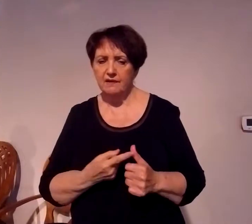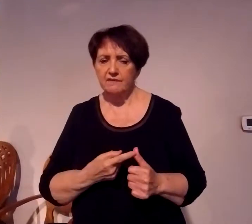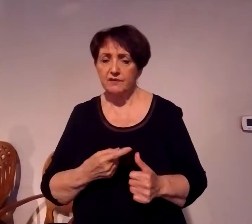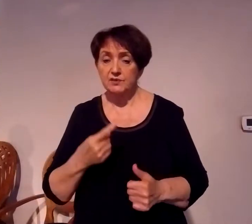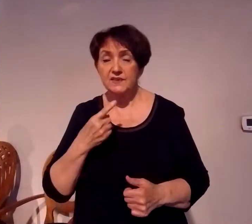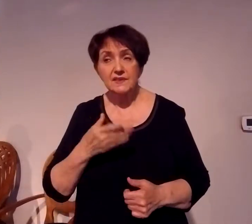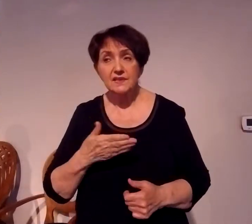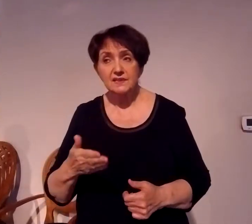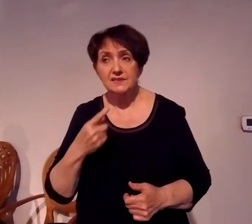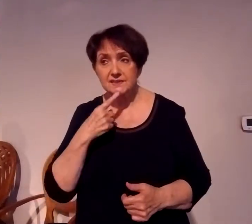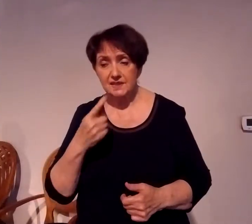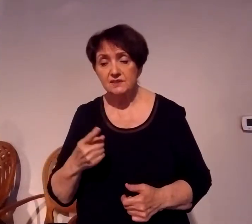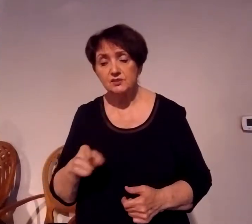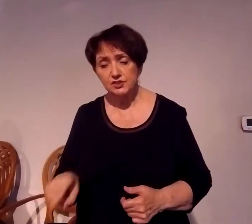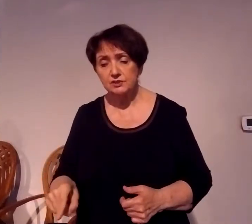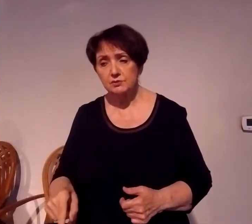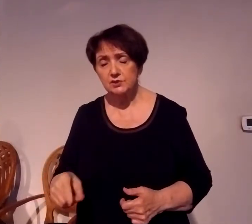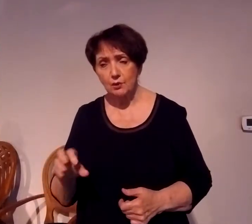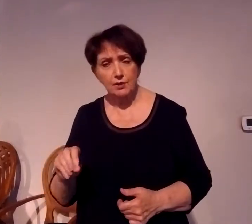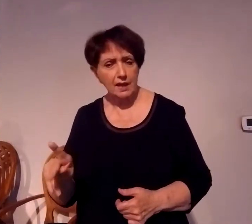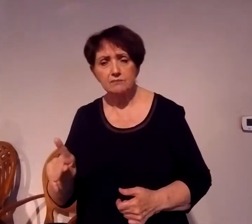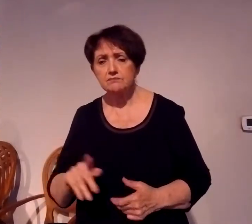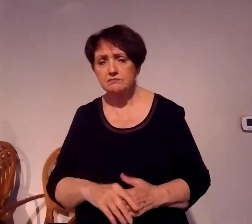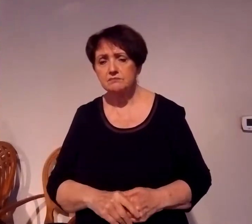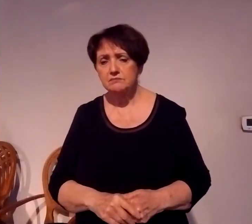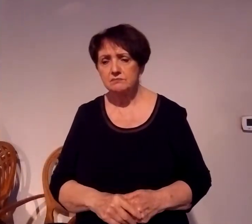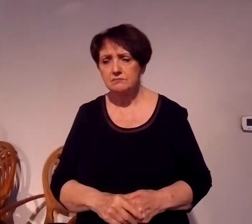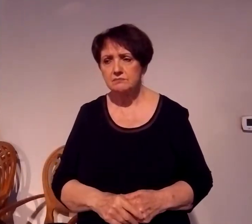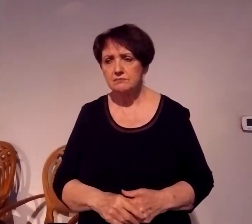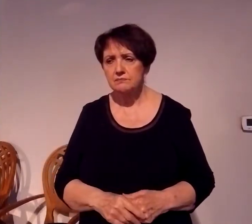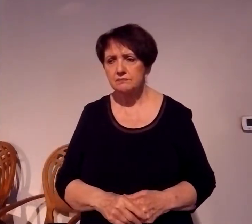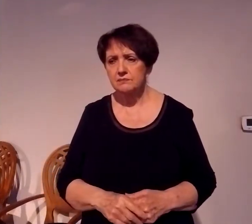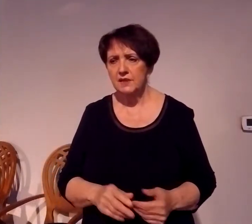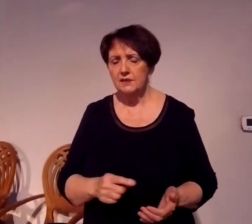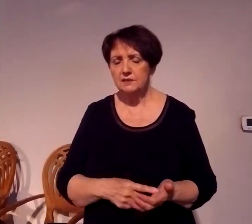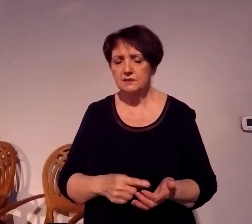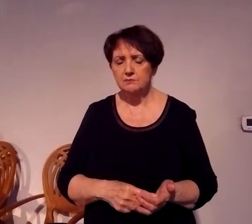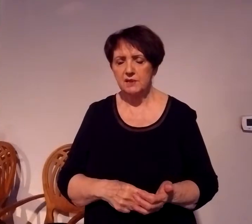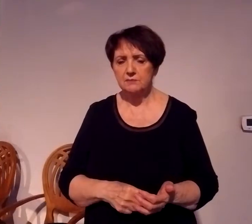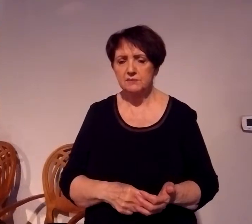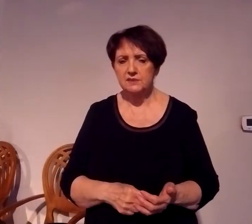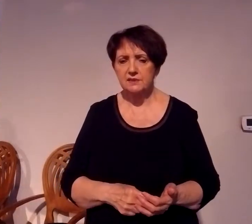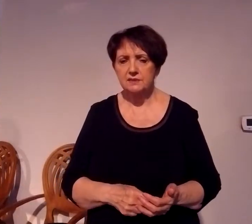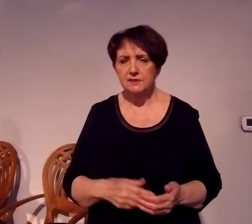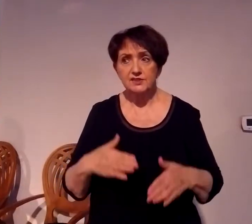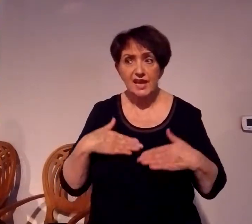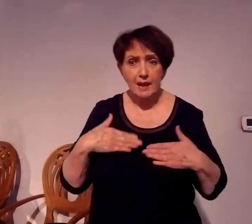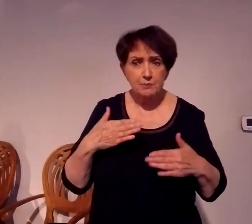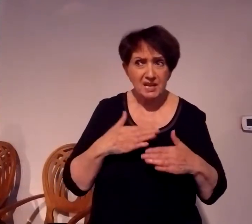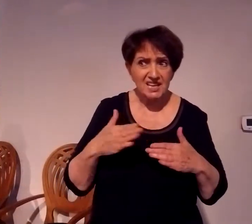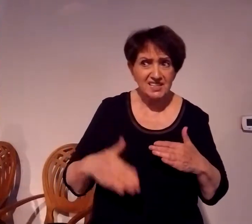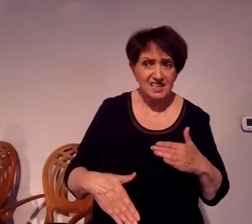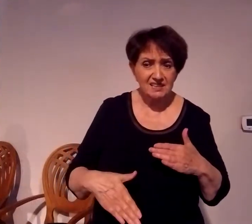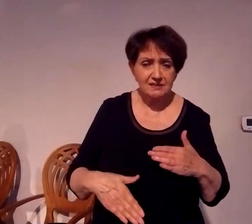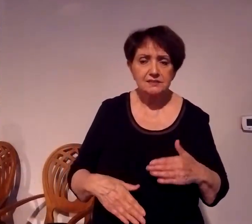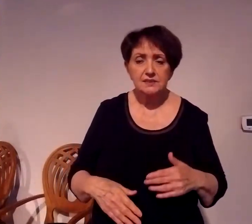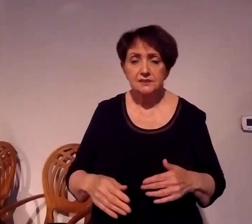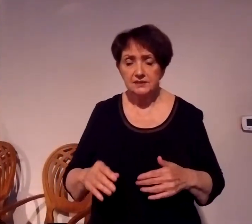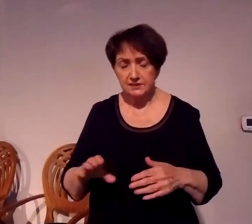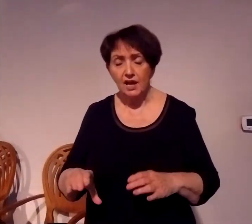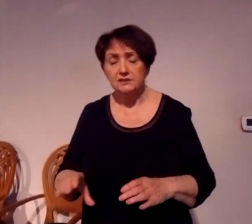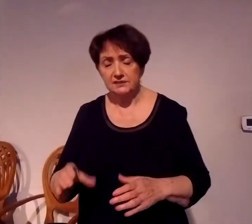okay. I want you to know she was okay." Because sometimes I'm like, does the story have a happy ending? Usually it doesn't. This one does. It's